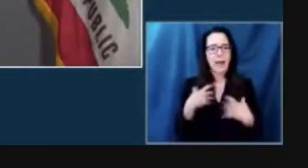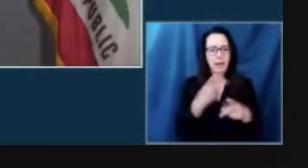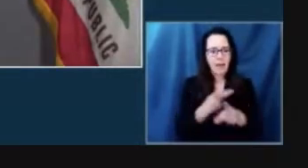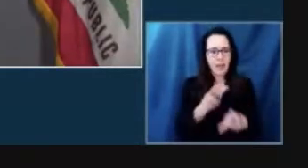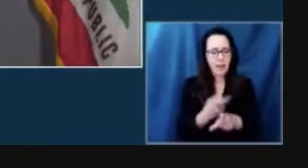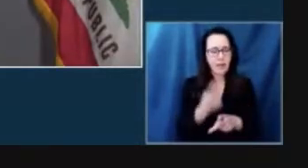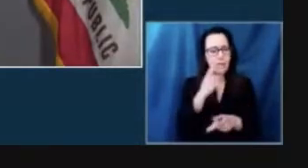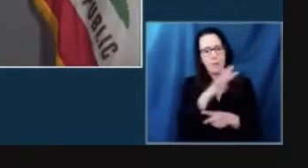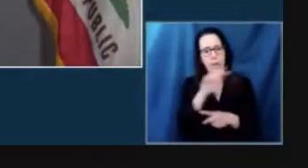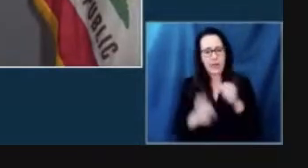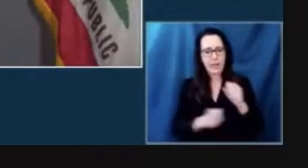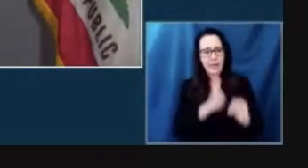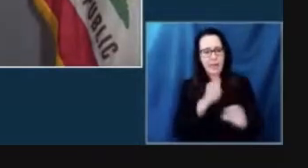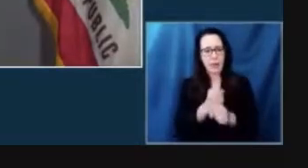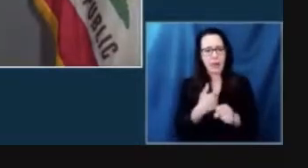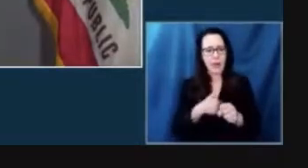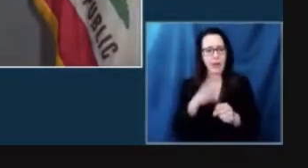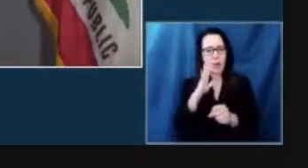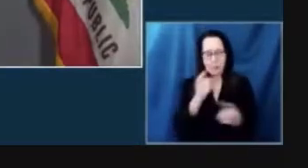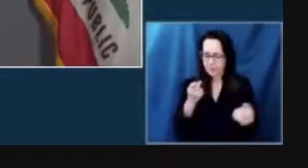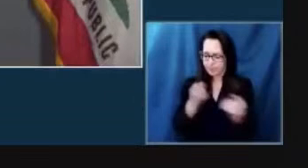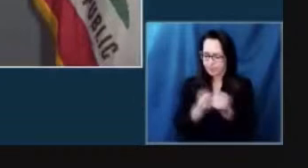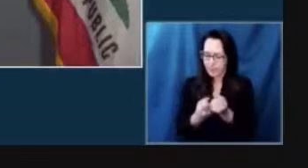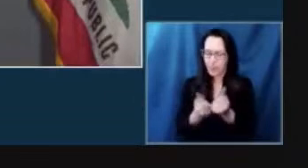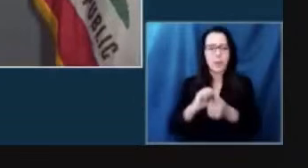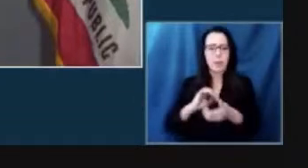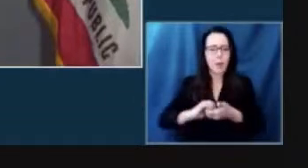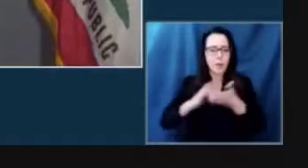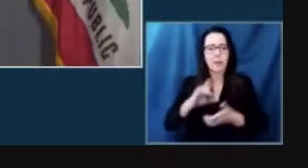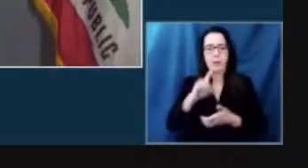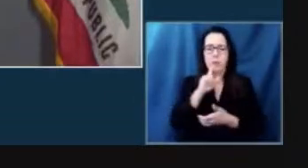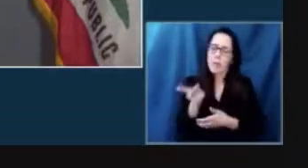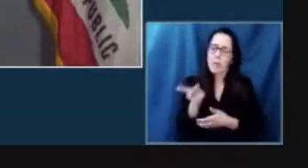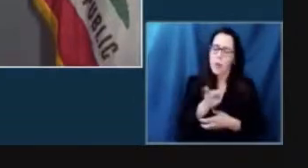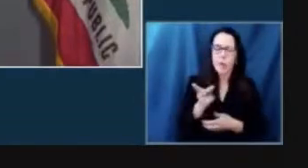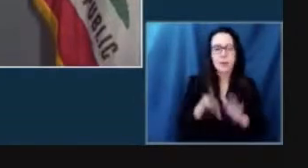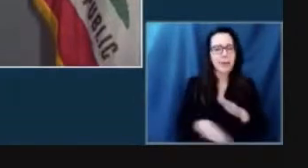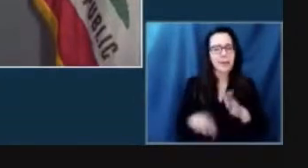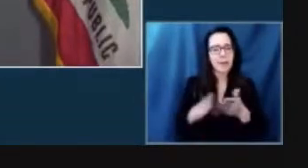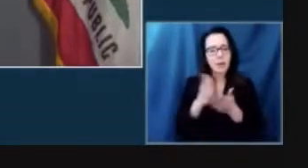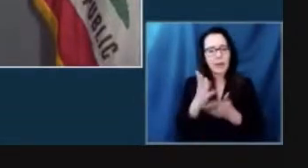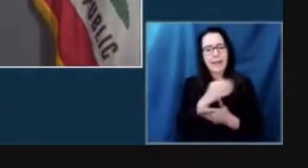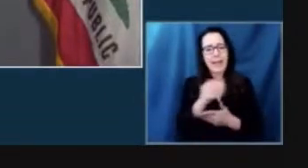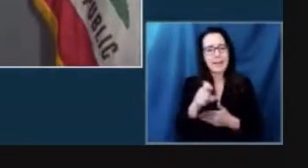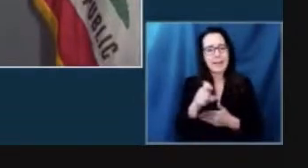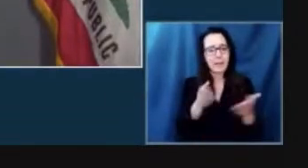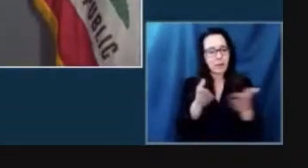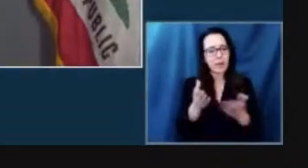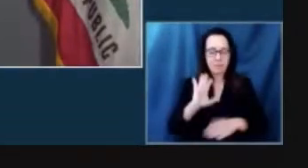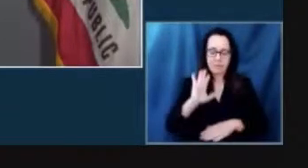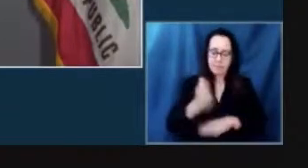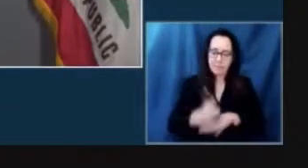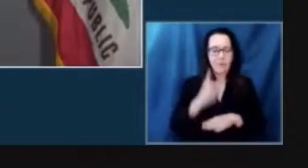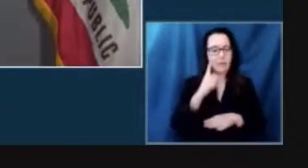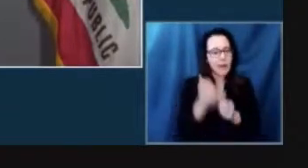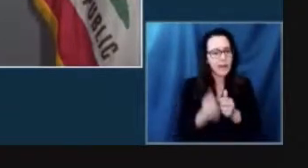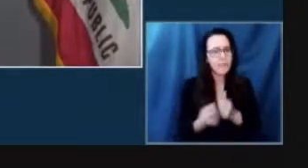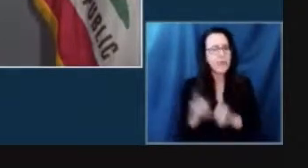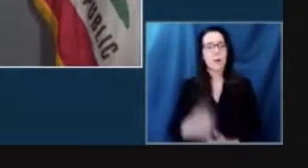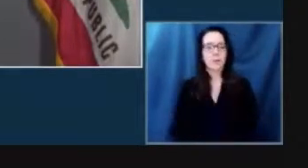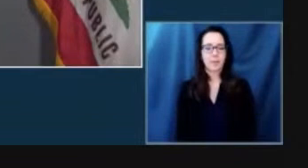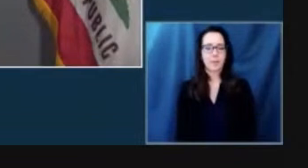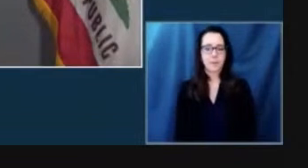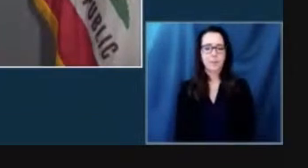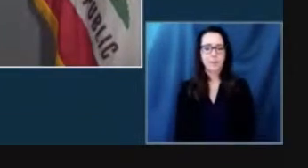our coalition partners to ensure those basic rights and needed services are in place for everyone. As